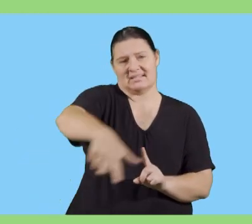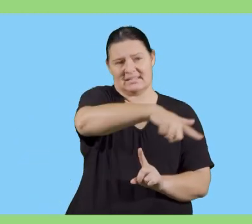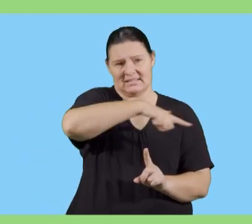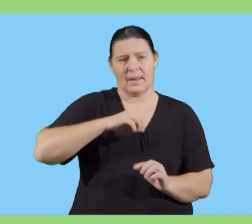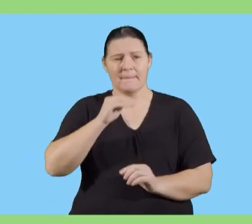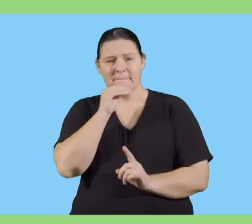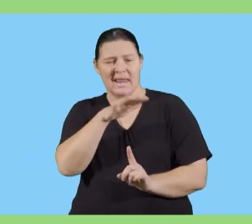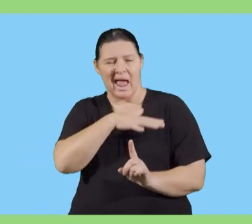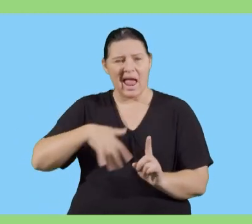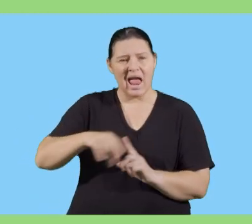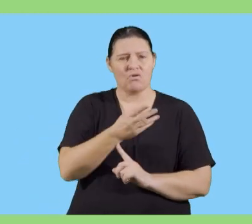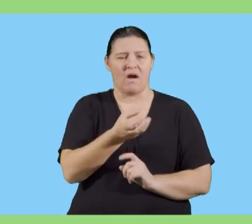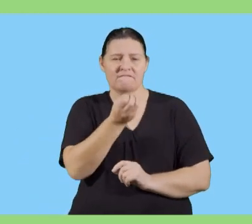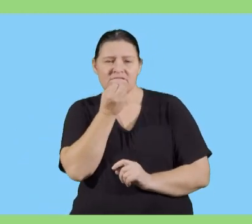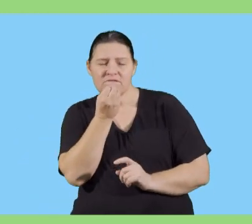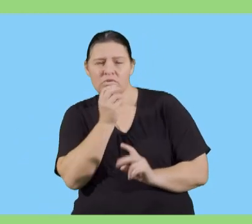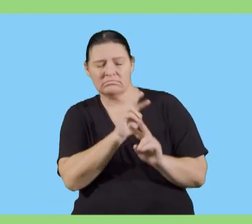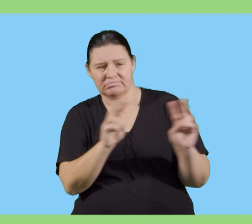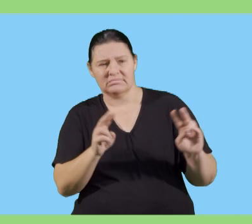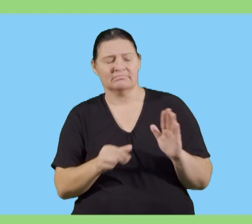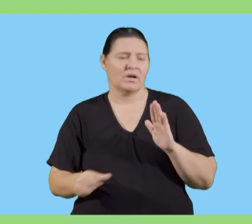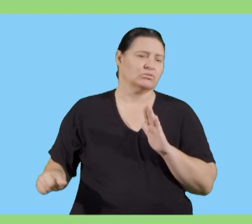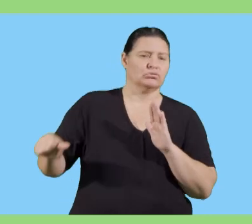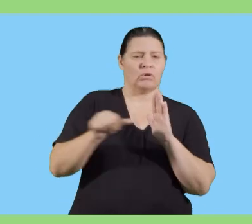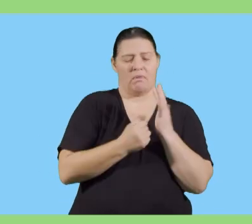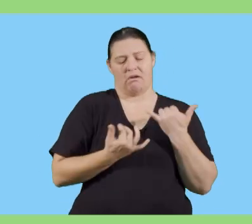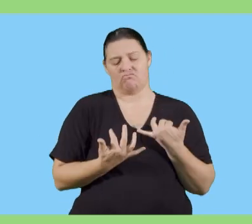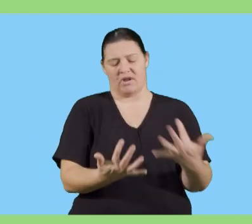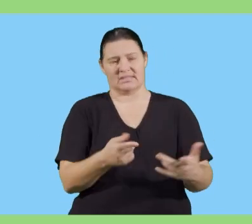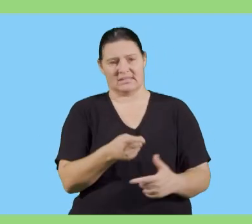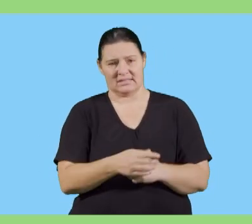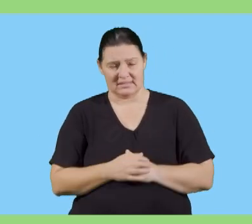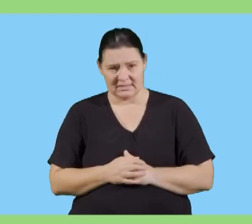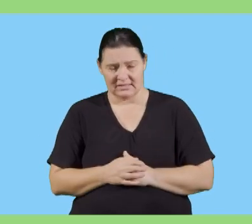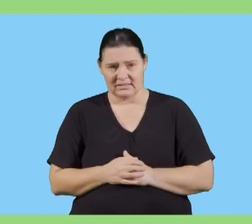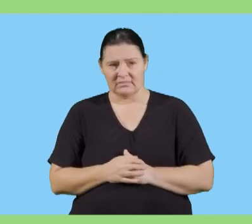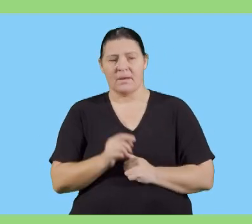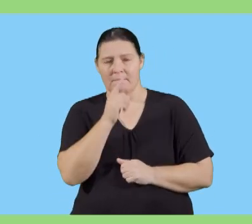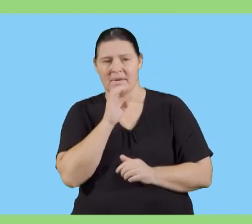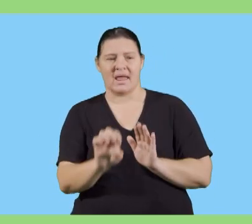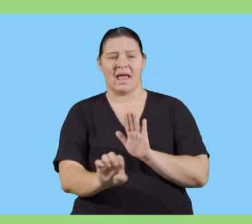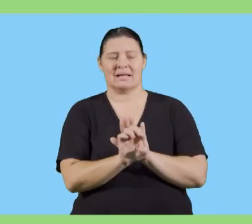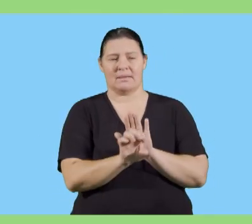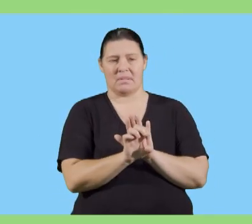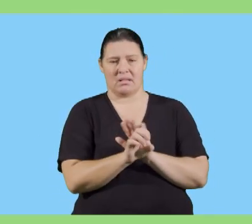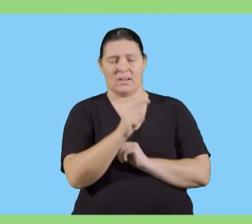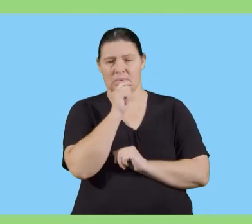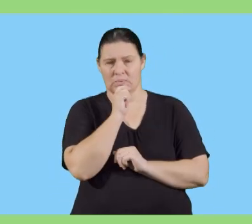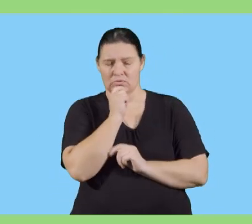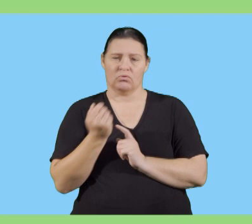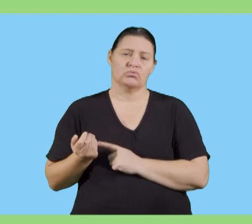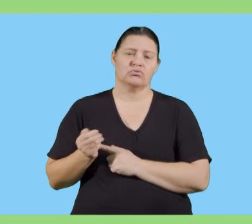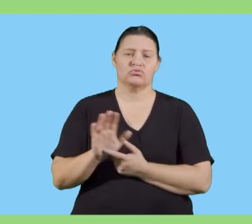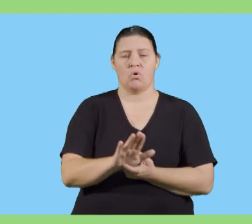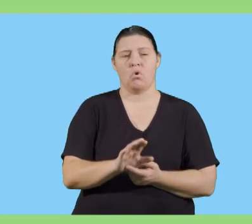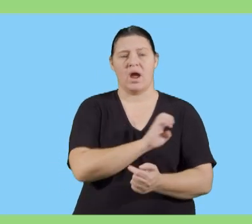is dominated by grass. So this is the example that we are going to use to show the flow of energy from